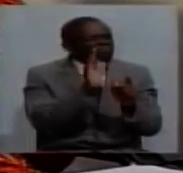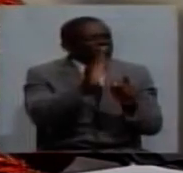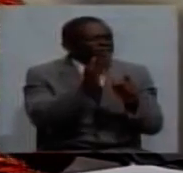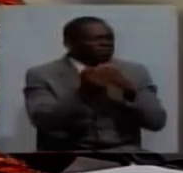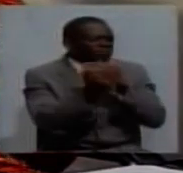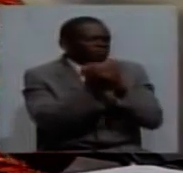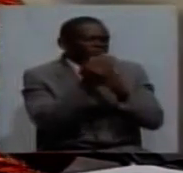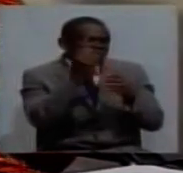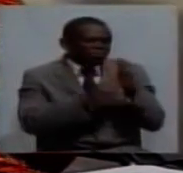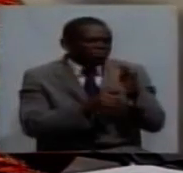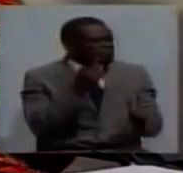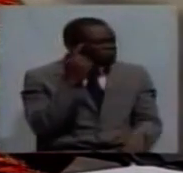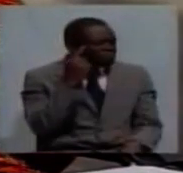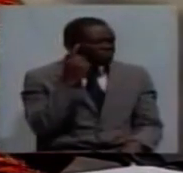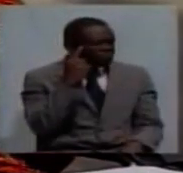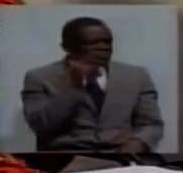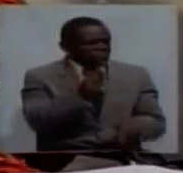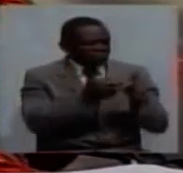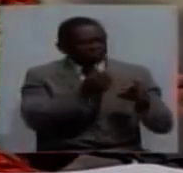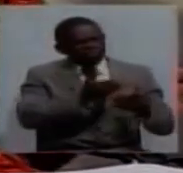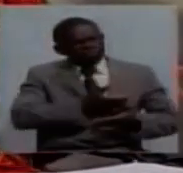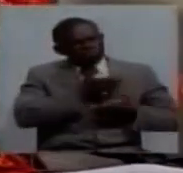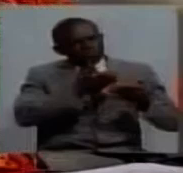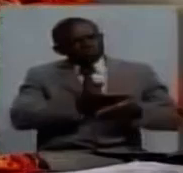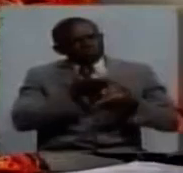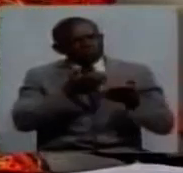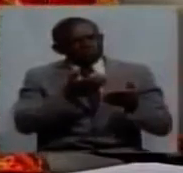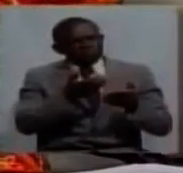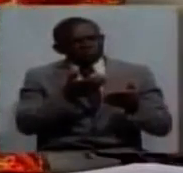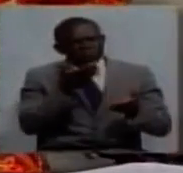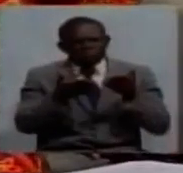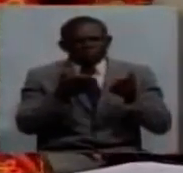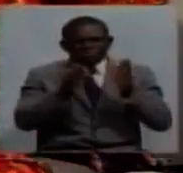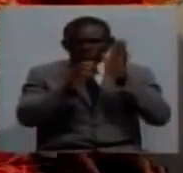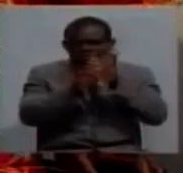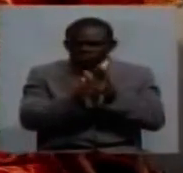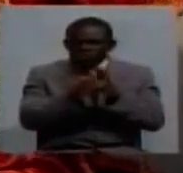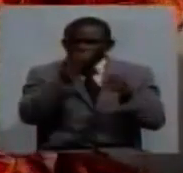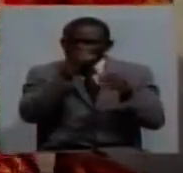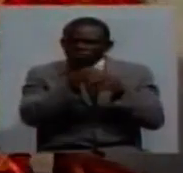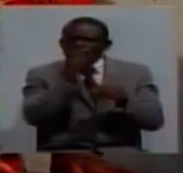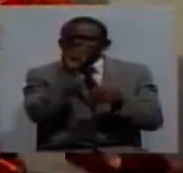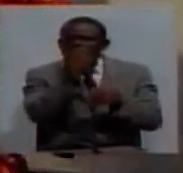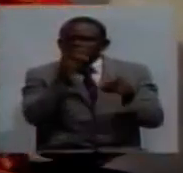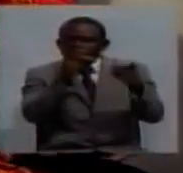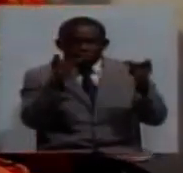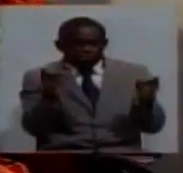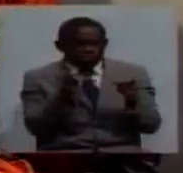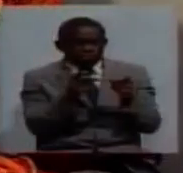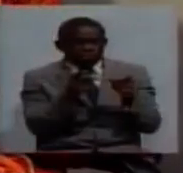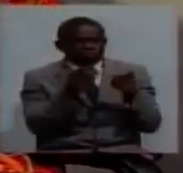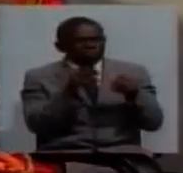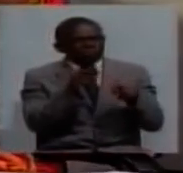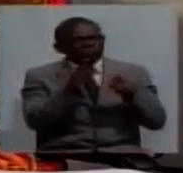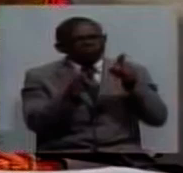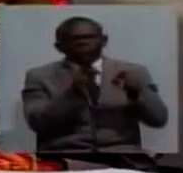high level of malnutrition in this country, or in this part of the country, in this region. How do we tackle that? So